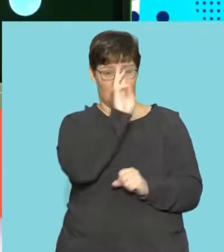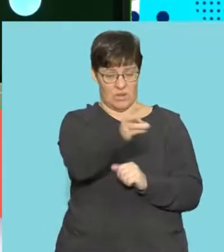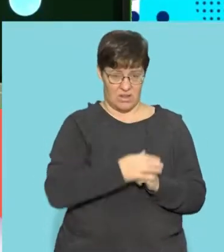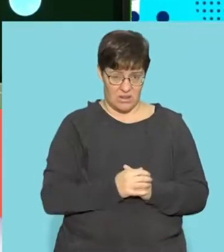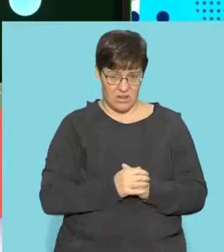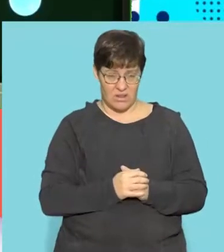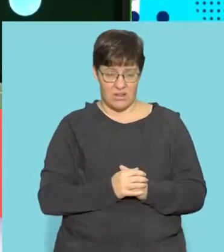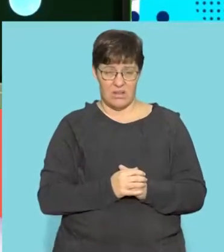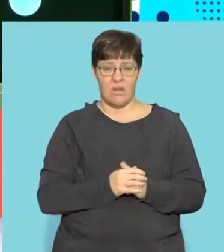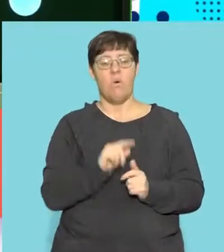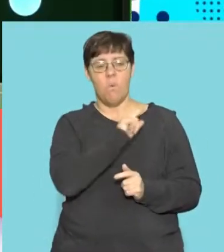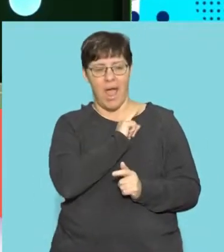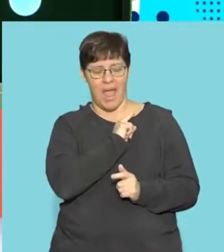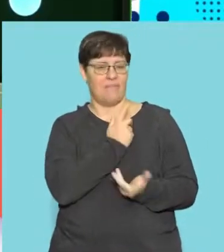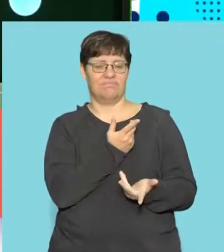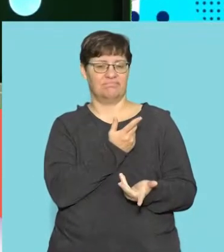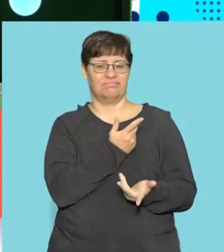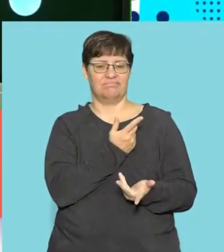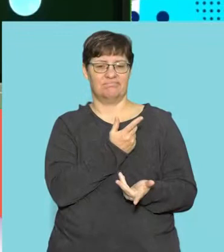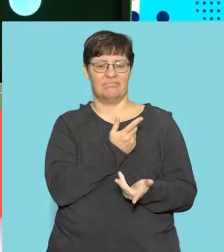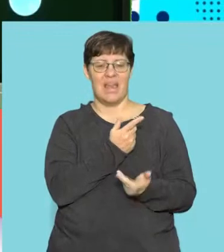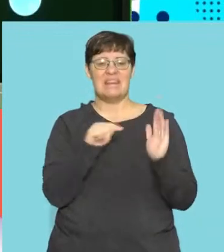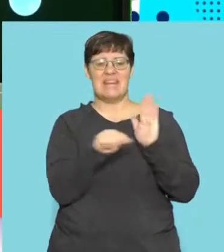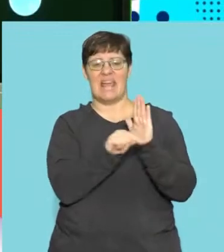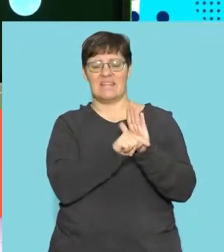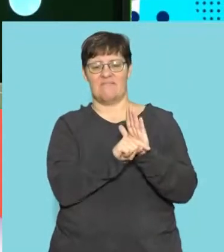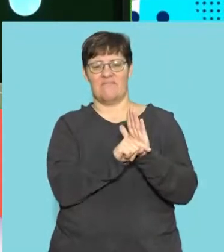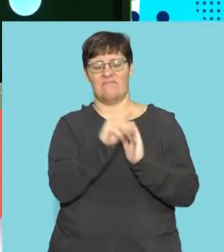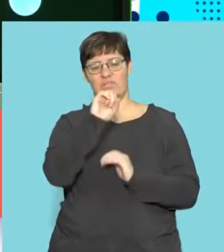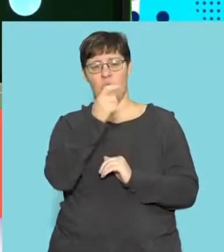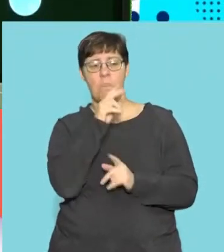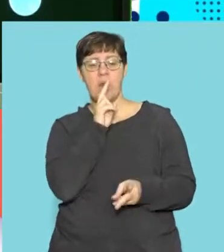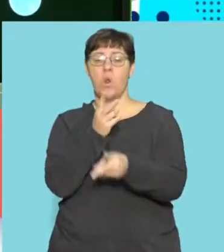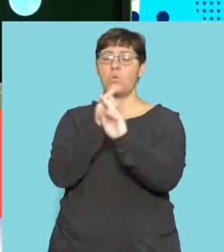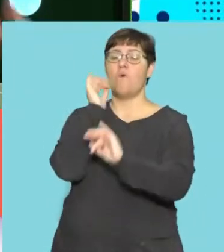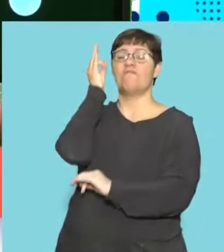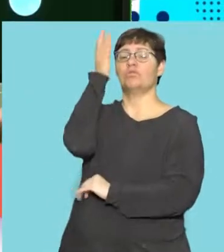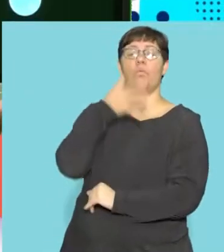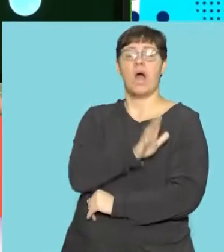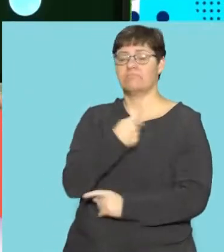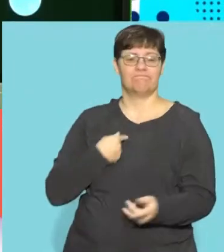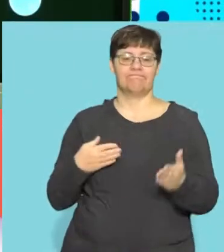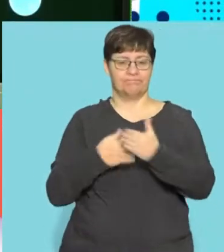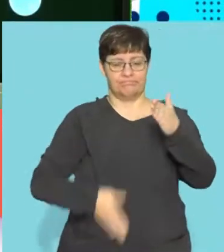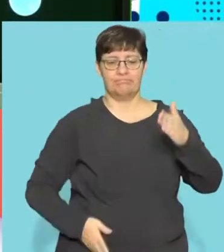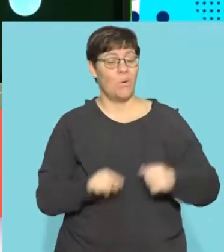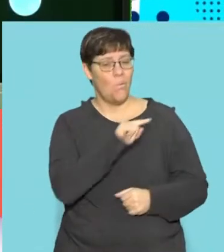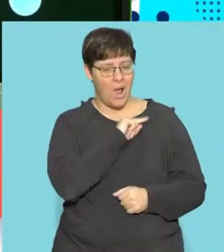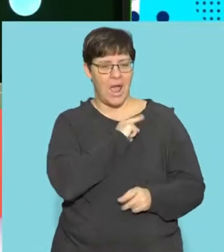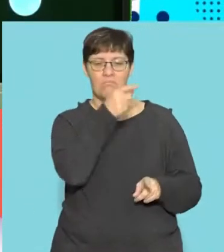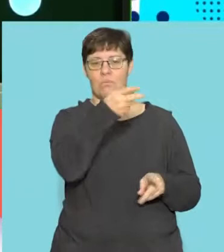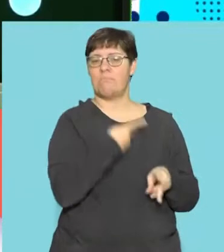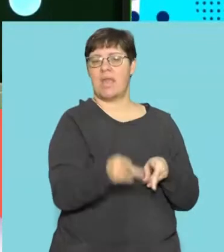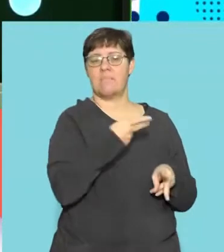credit score, and if you want to take maybe a loan later on in the future, you won't be able to do that because